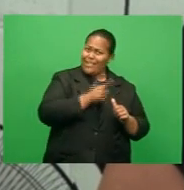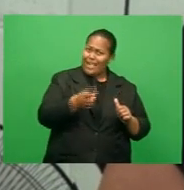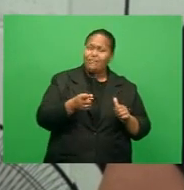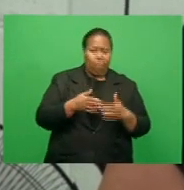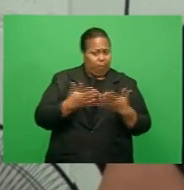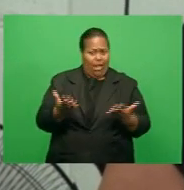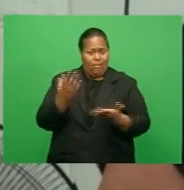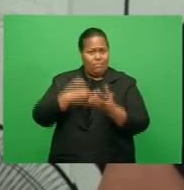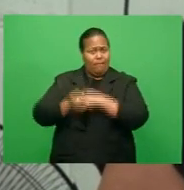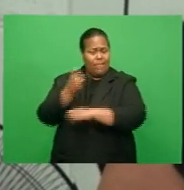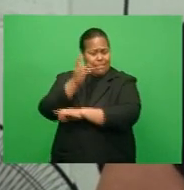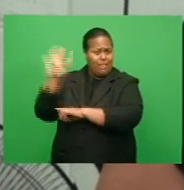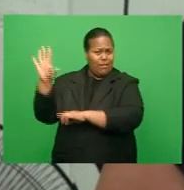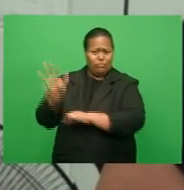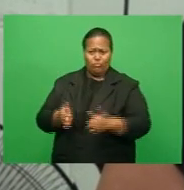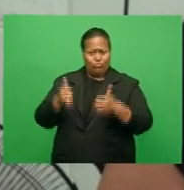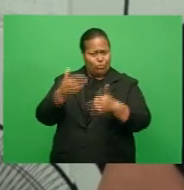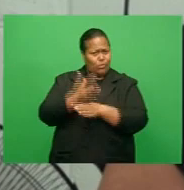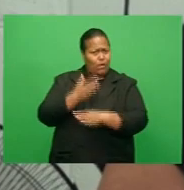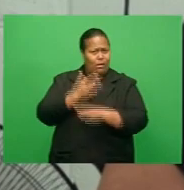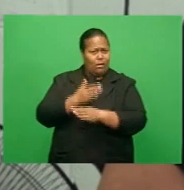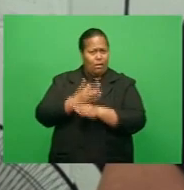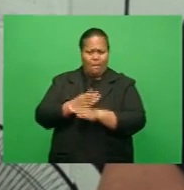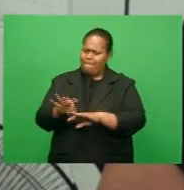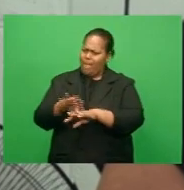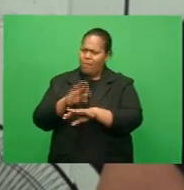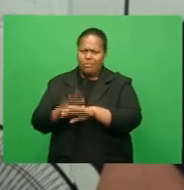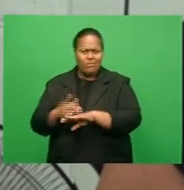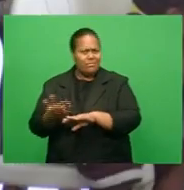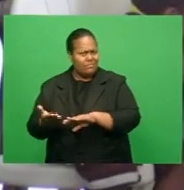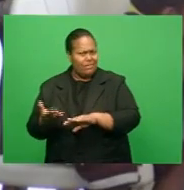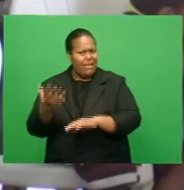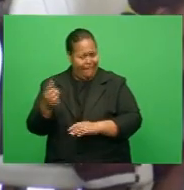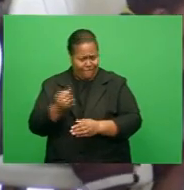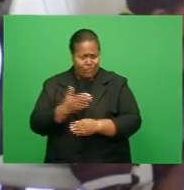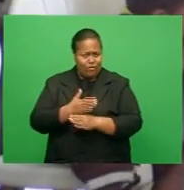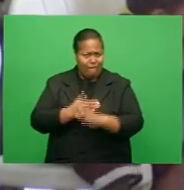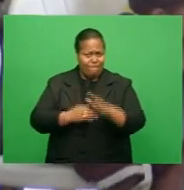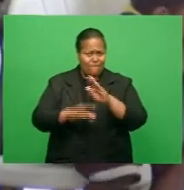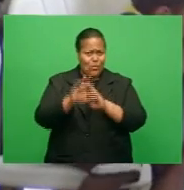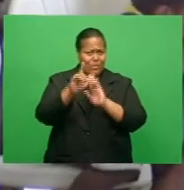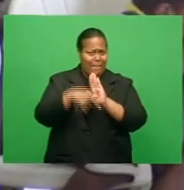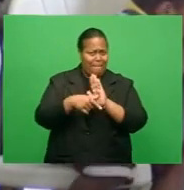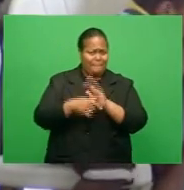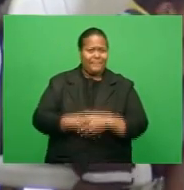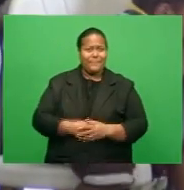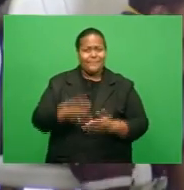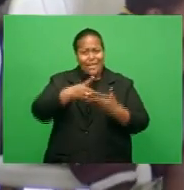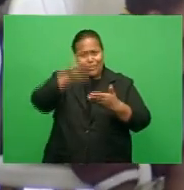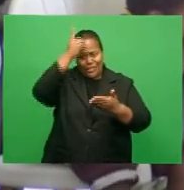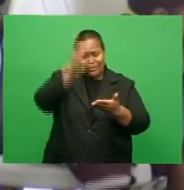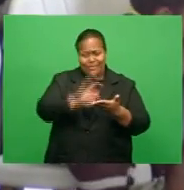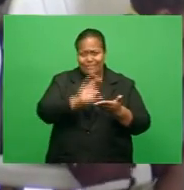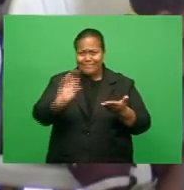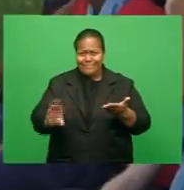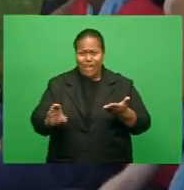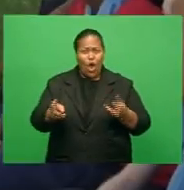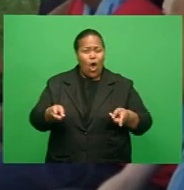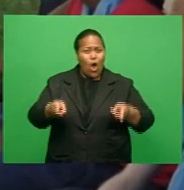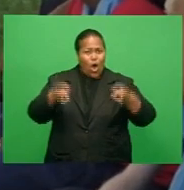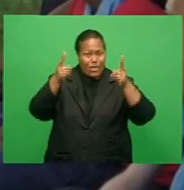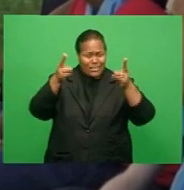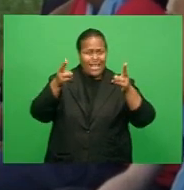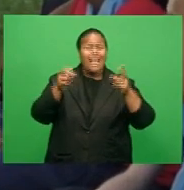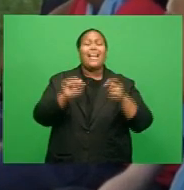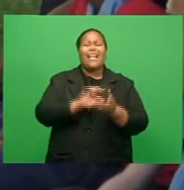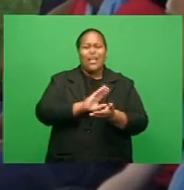independent. They have got good career, they are married and they have a job. The education grants, hostel grants, disability allowance,